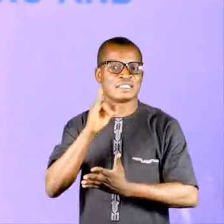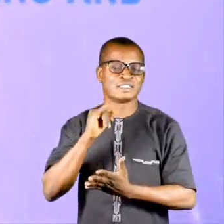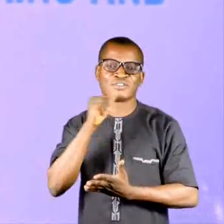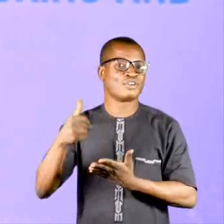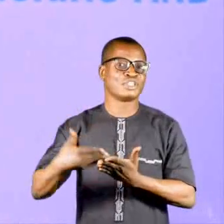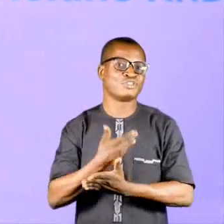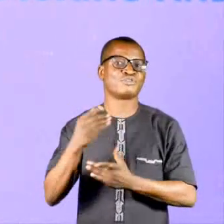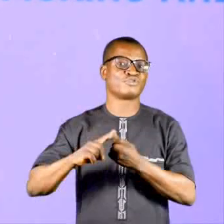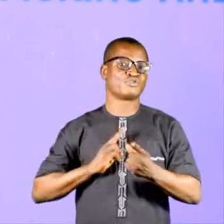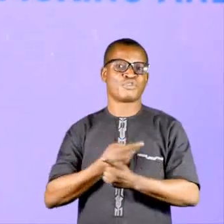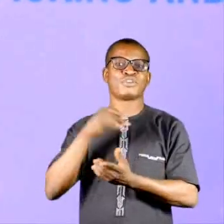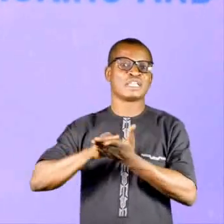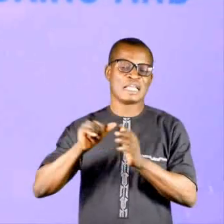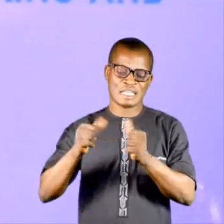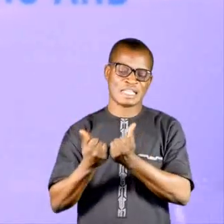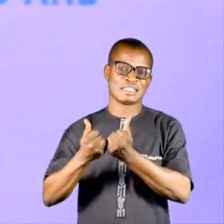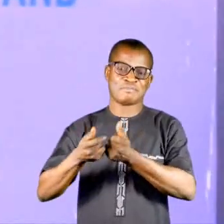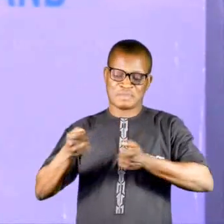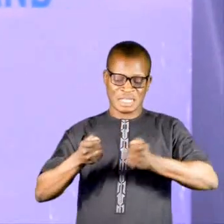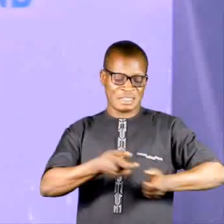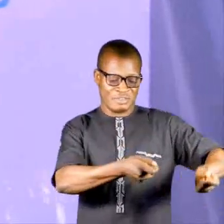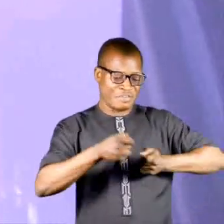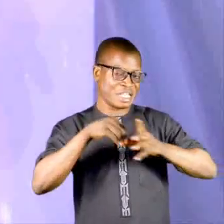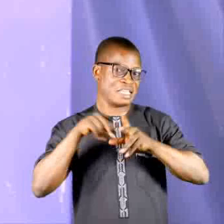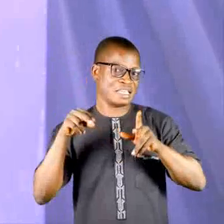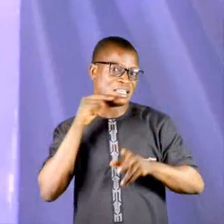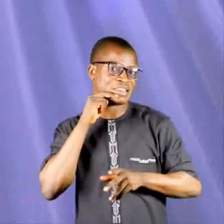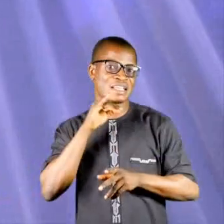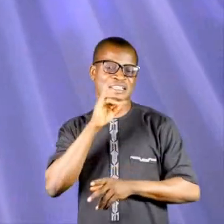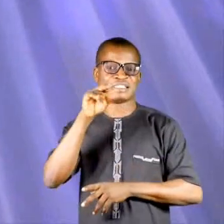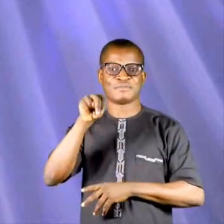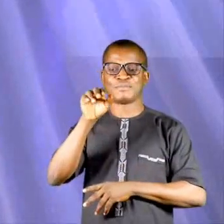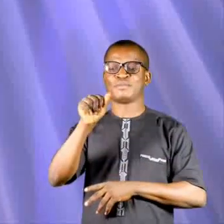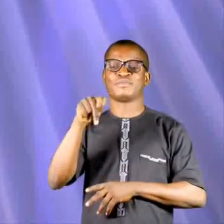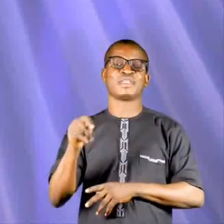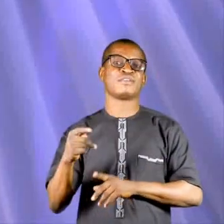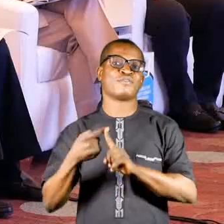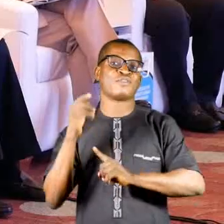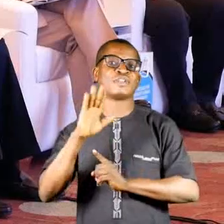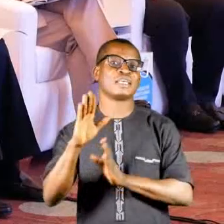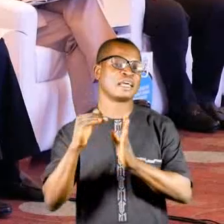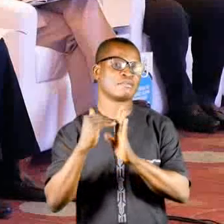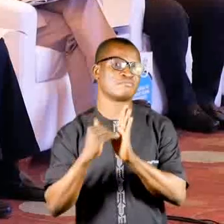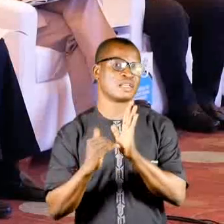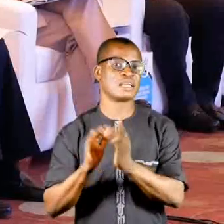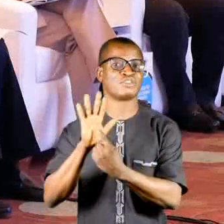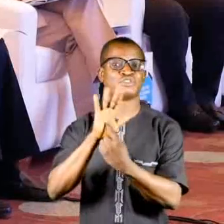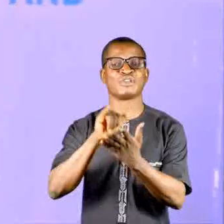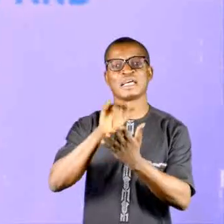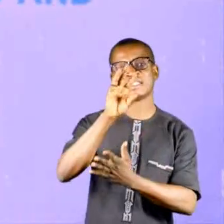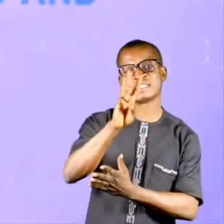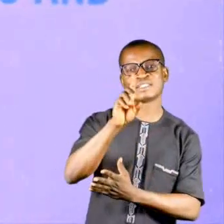. It is no news to us that the agency in charge of trafficking in Nigeria is NAPTIP. Now NAPTIP, from their statistics, have shown